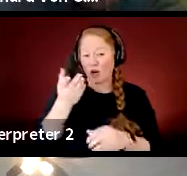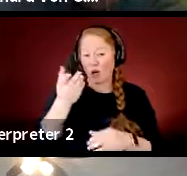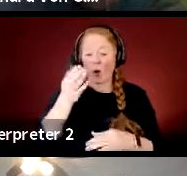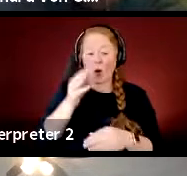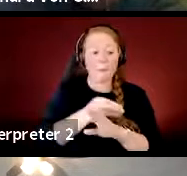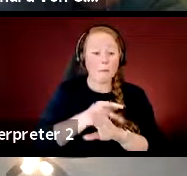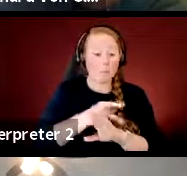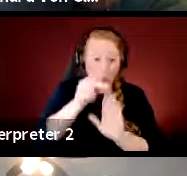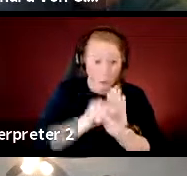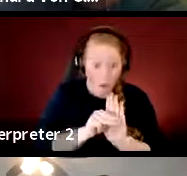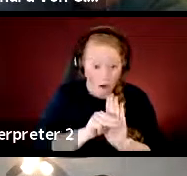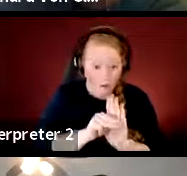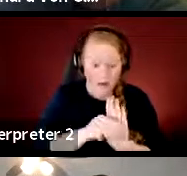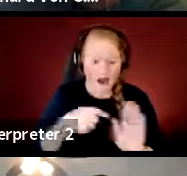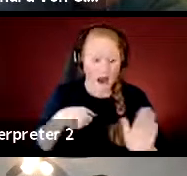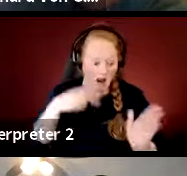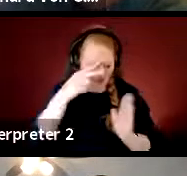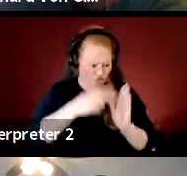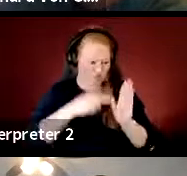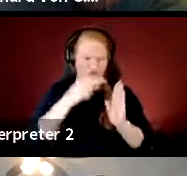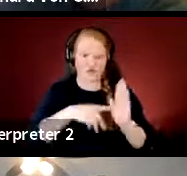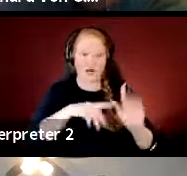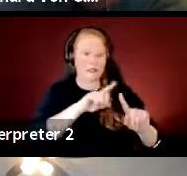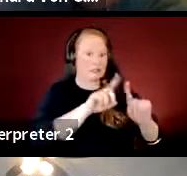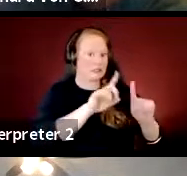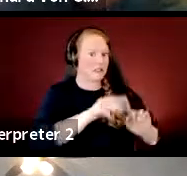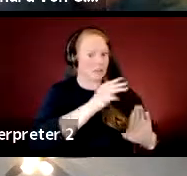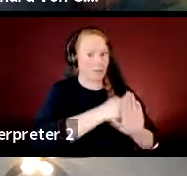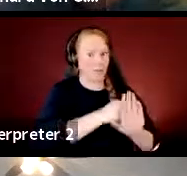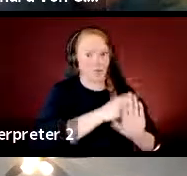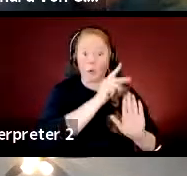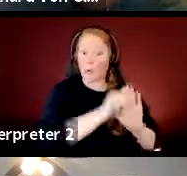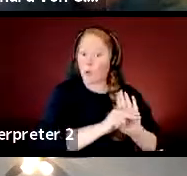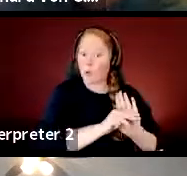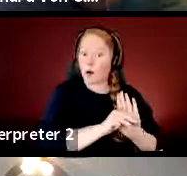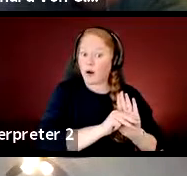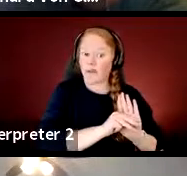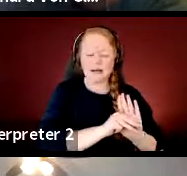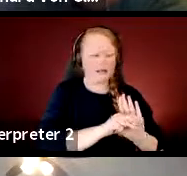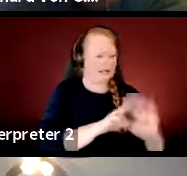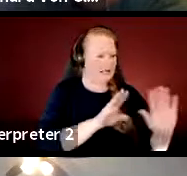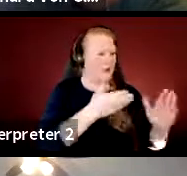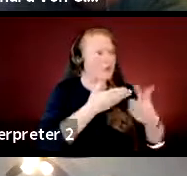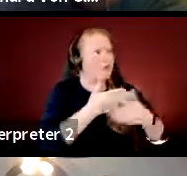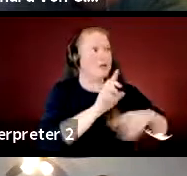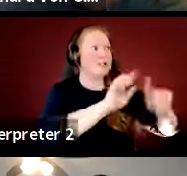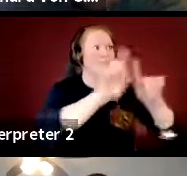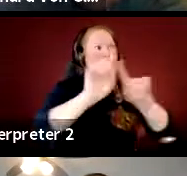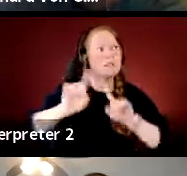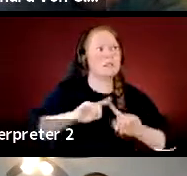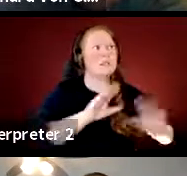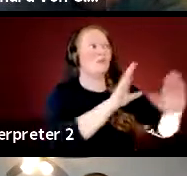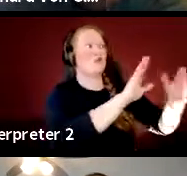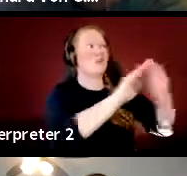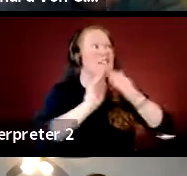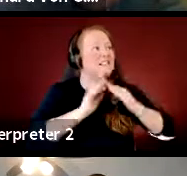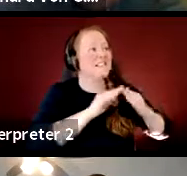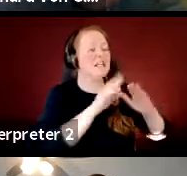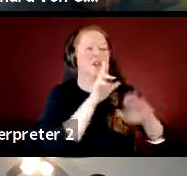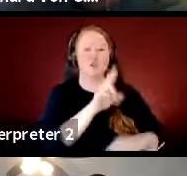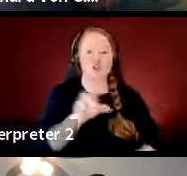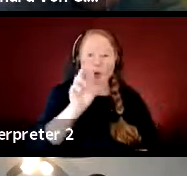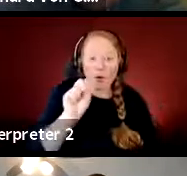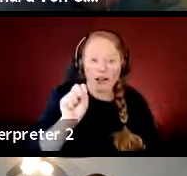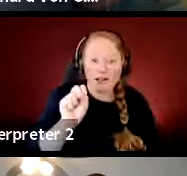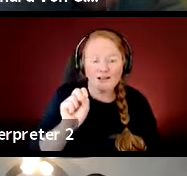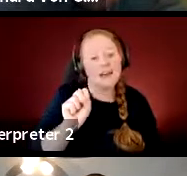Heard and read a lot about the different programs through out the different cities in the United States where this type of